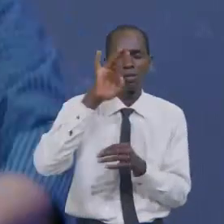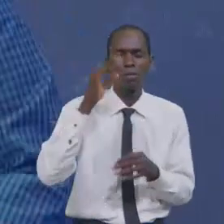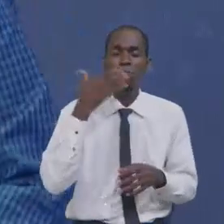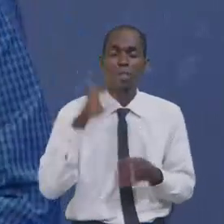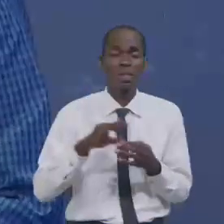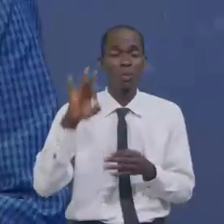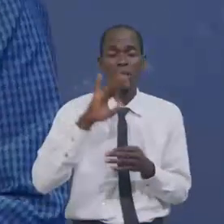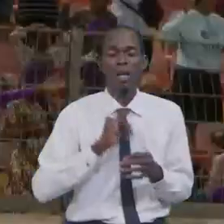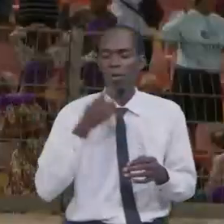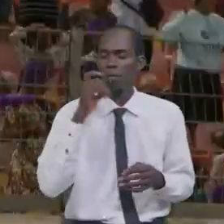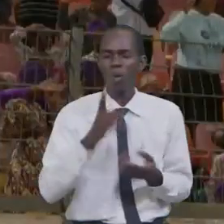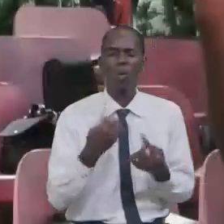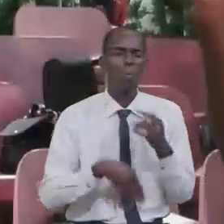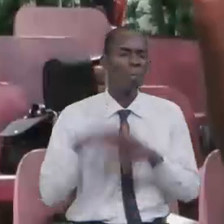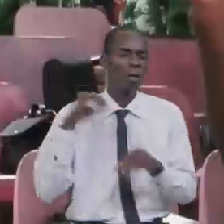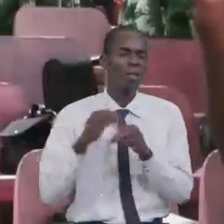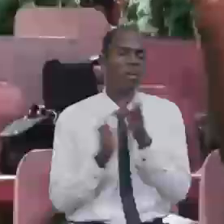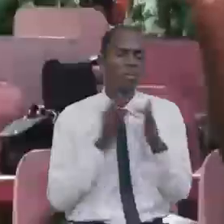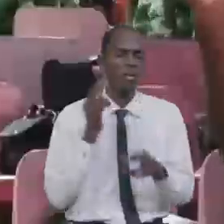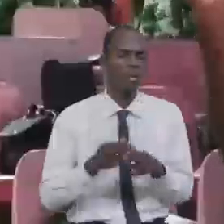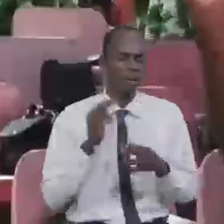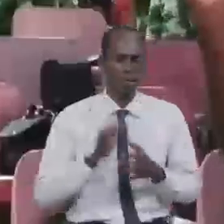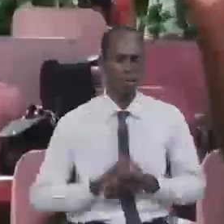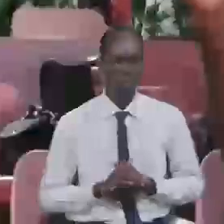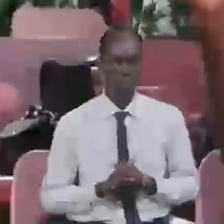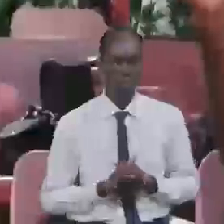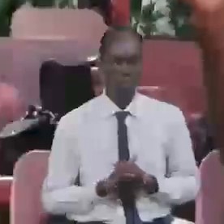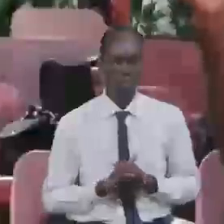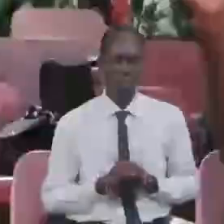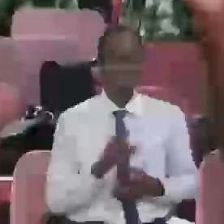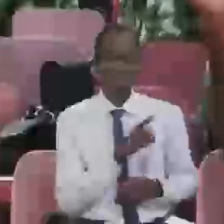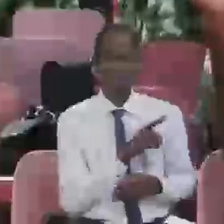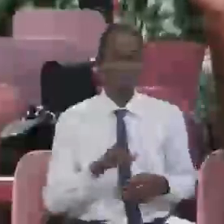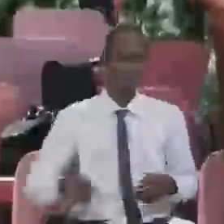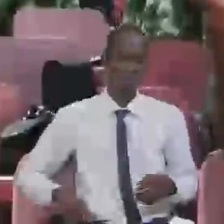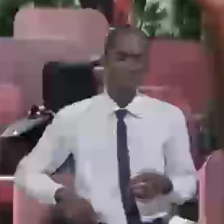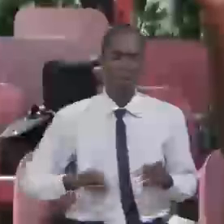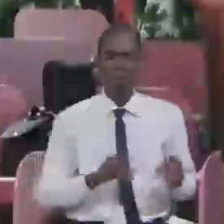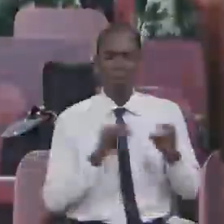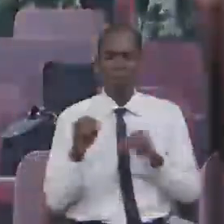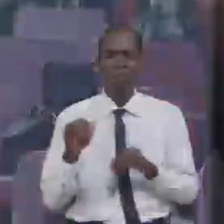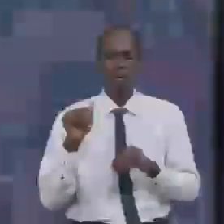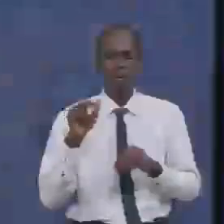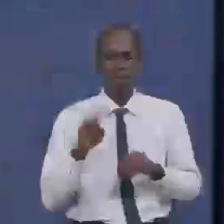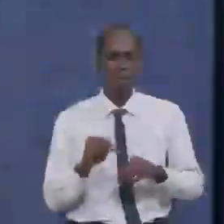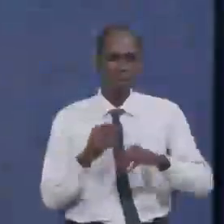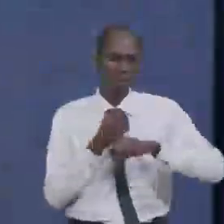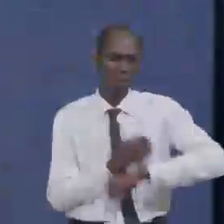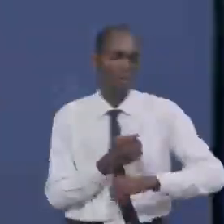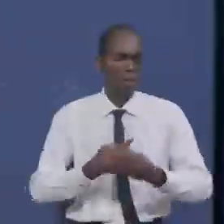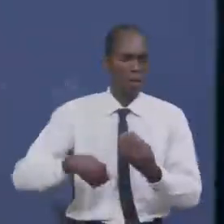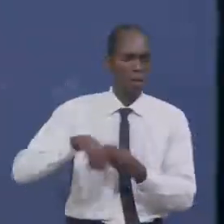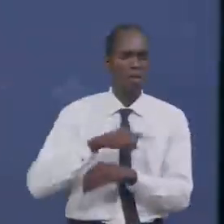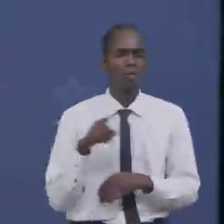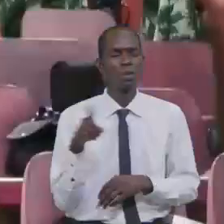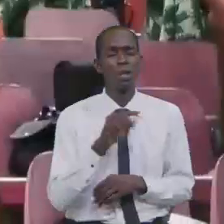out in Jesus' name. Lord, put an edge around them. A wall